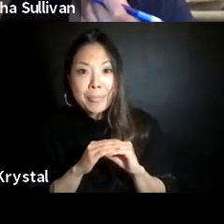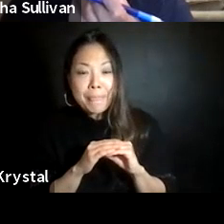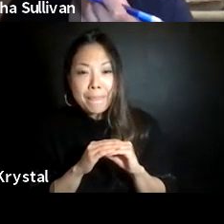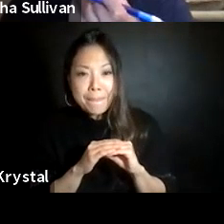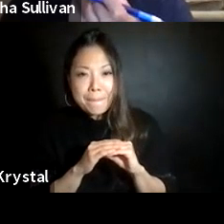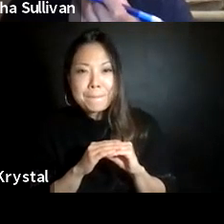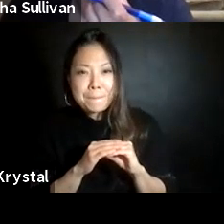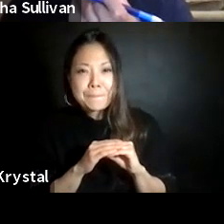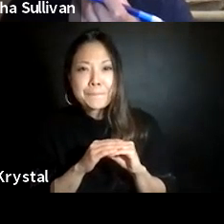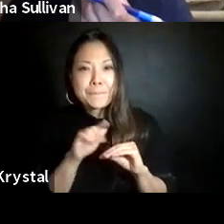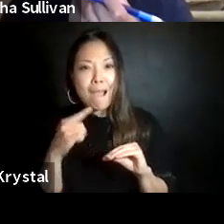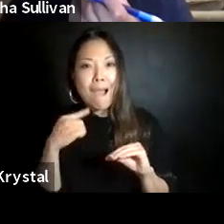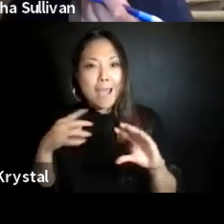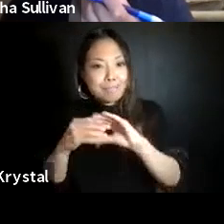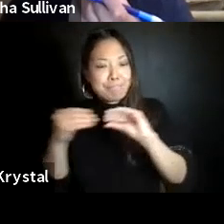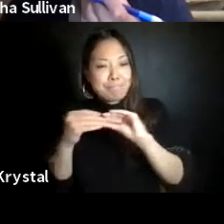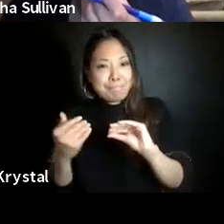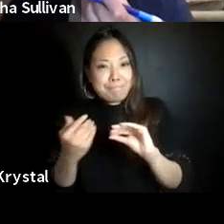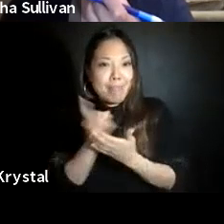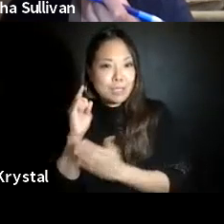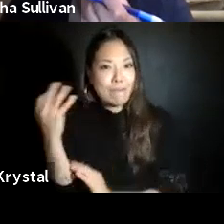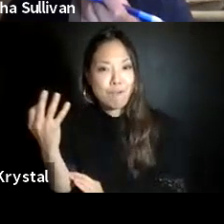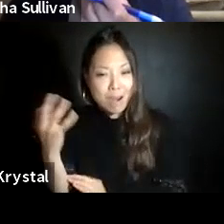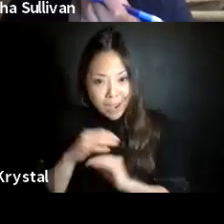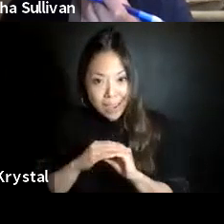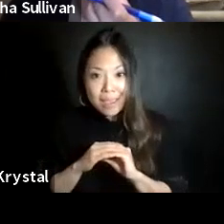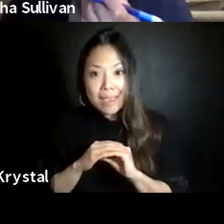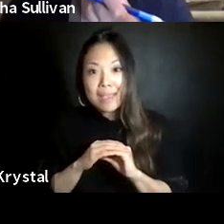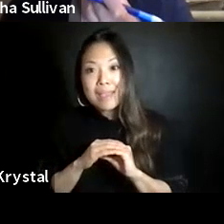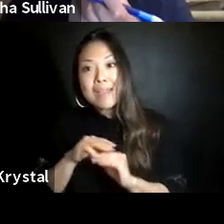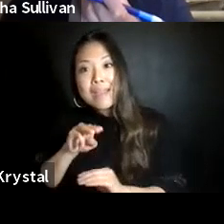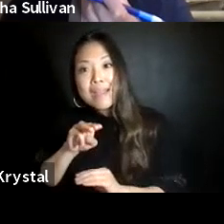just Ms. Sullivan, just going back to your